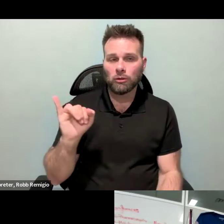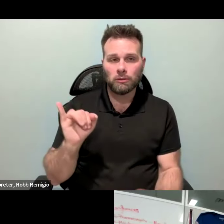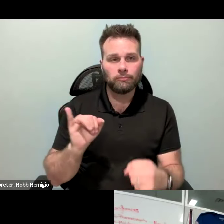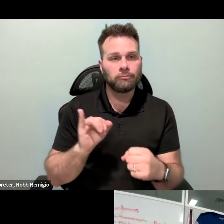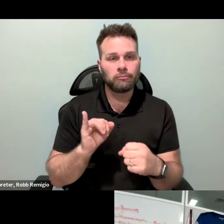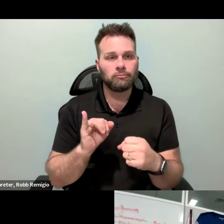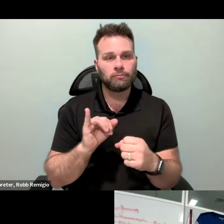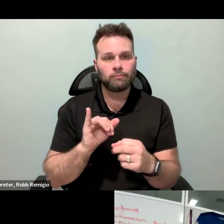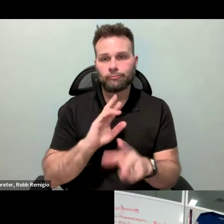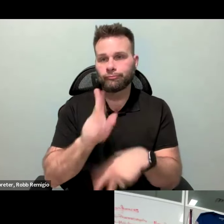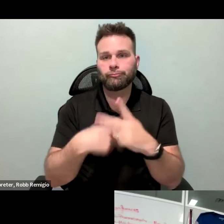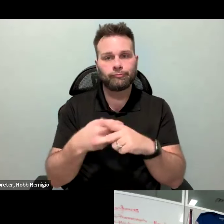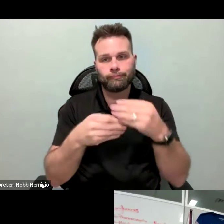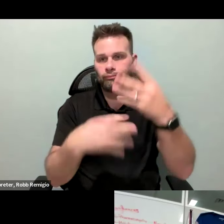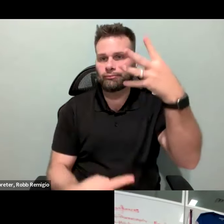coverage.